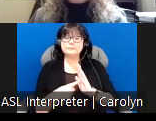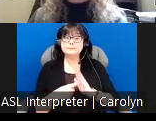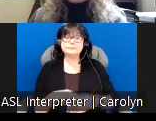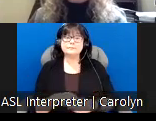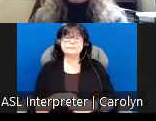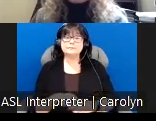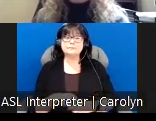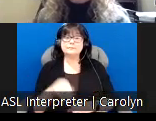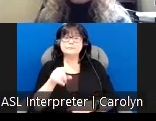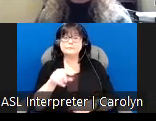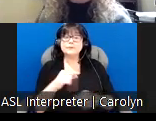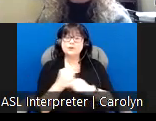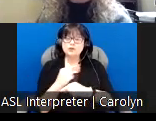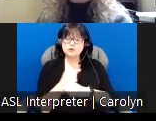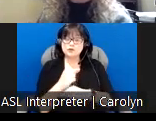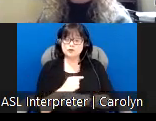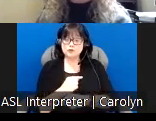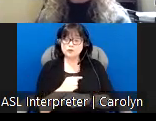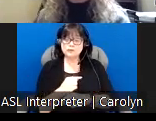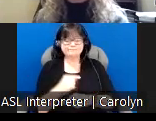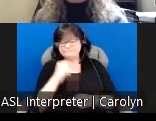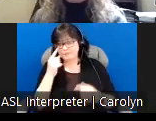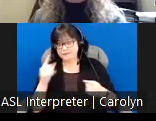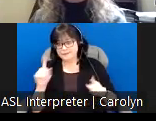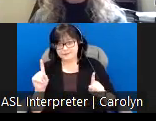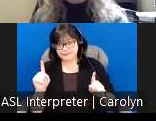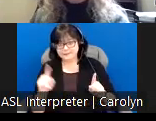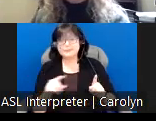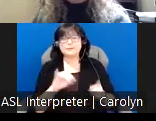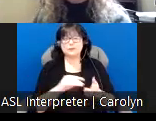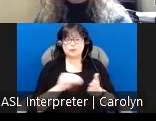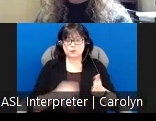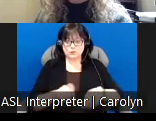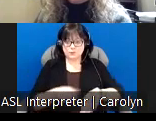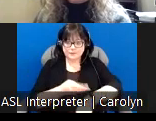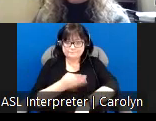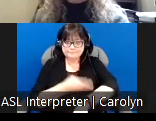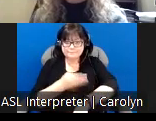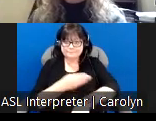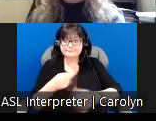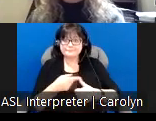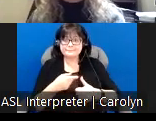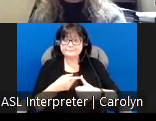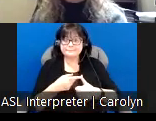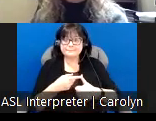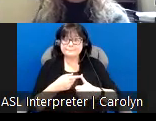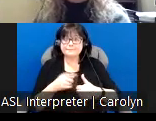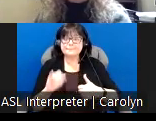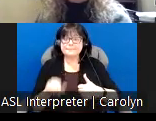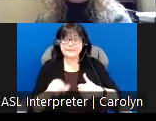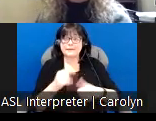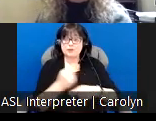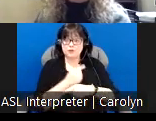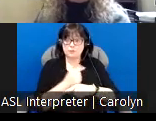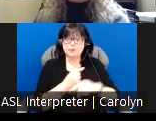the geometry and will need to upgrade in that specific area. And that area falls under